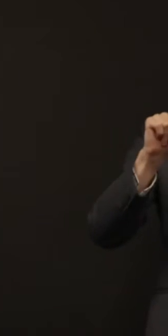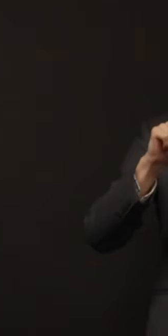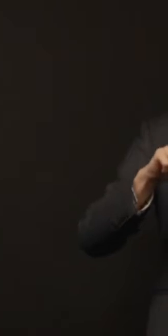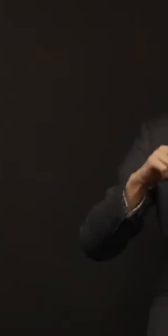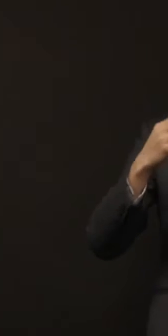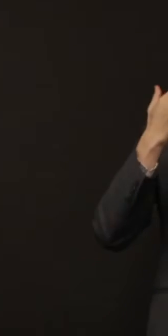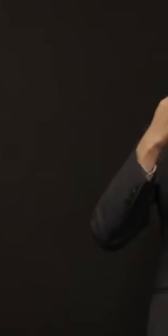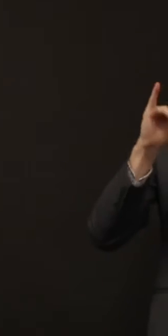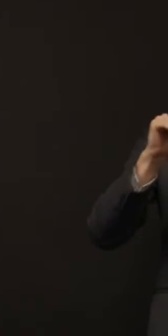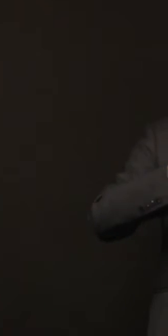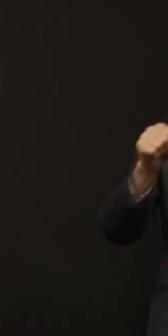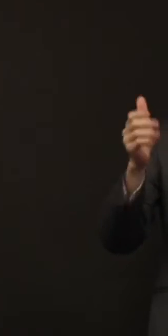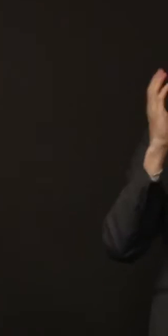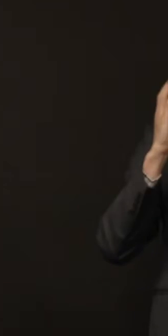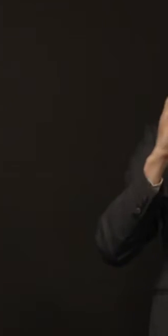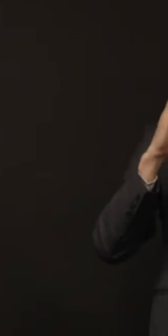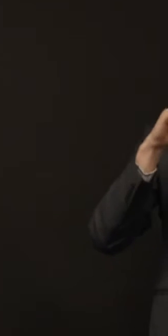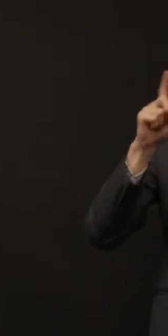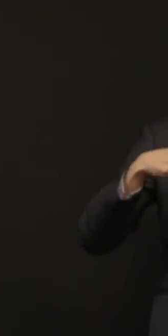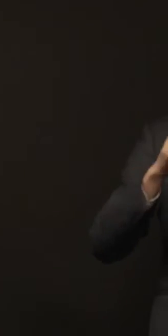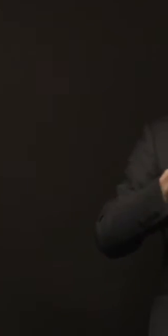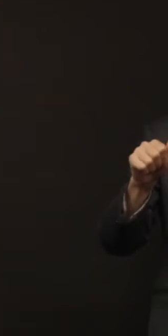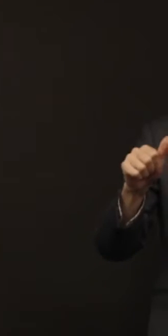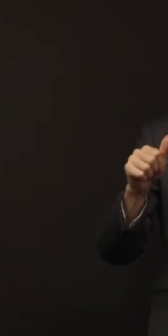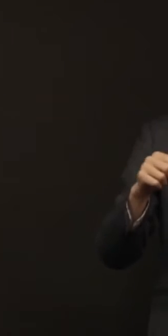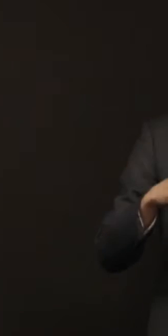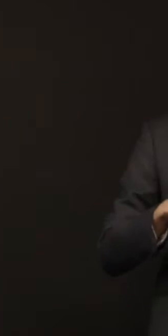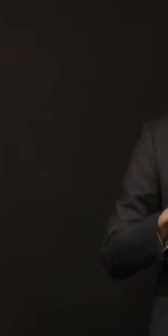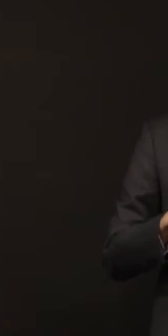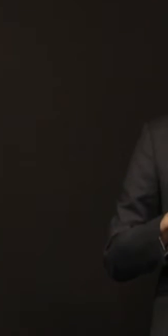was passed when it was, back in